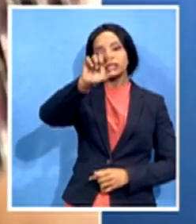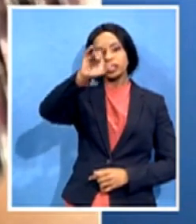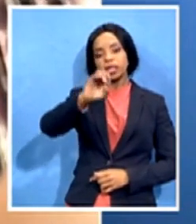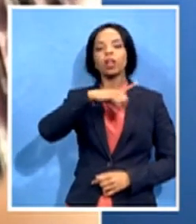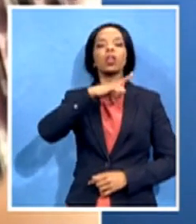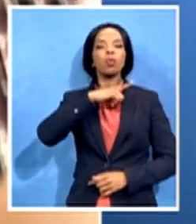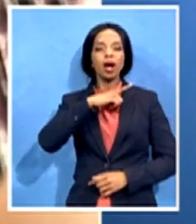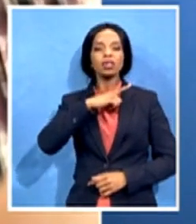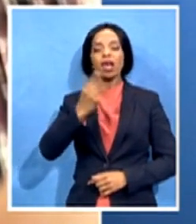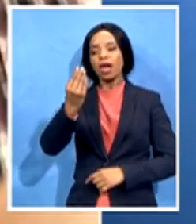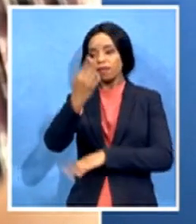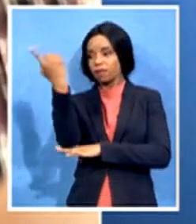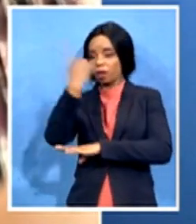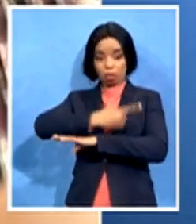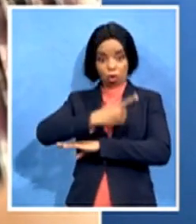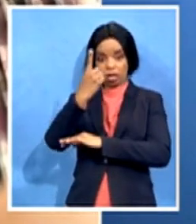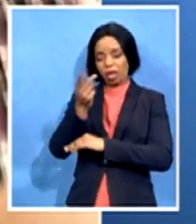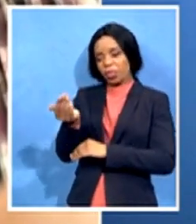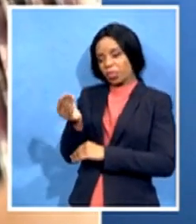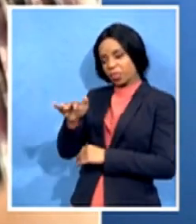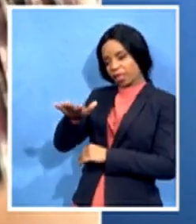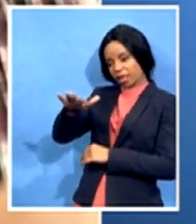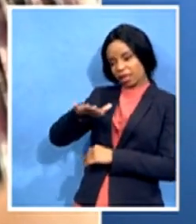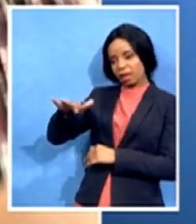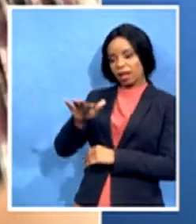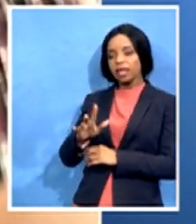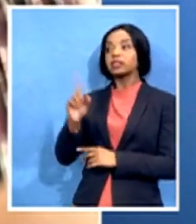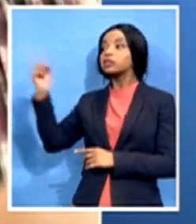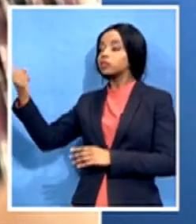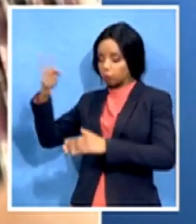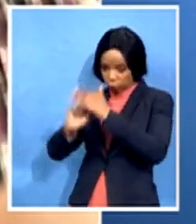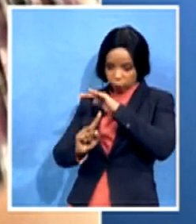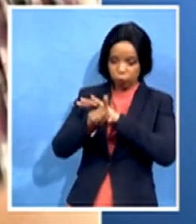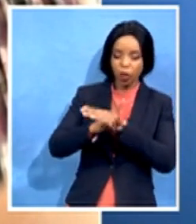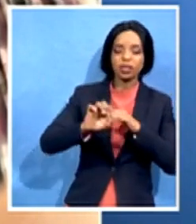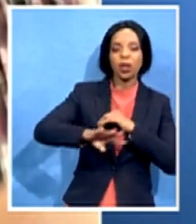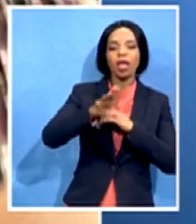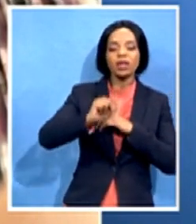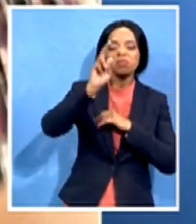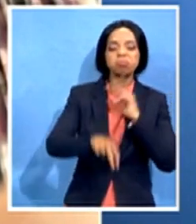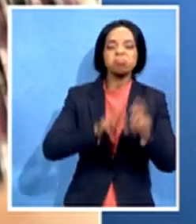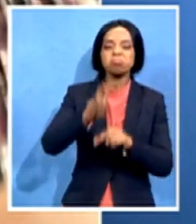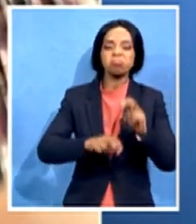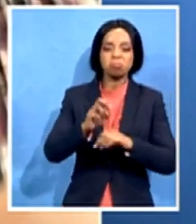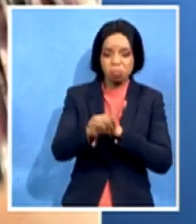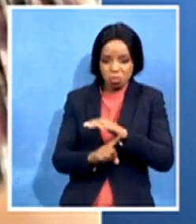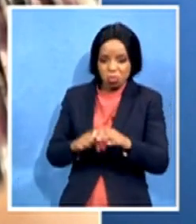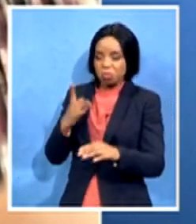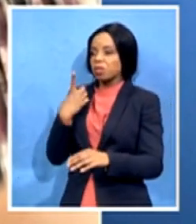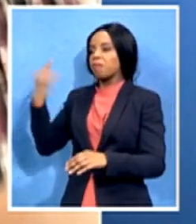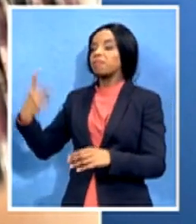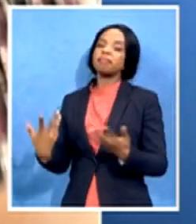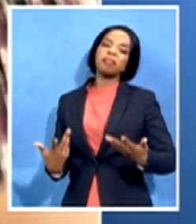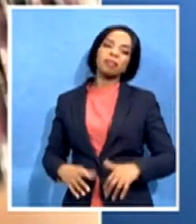real problem. You must understand they've got to tread very, very carefully because it's a country and a